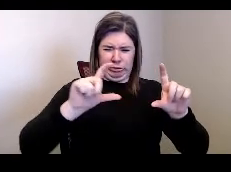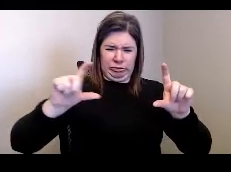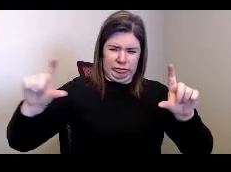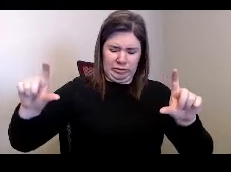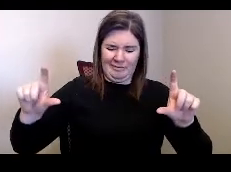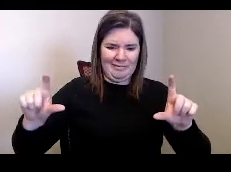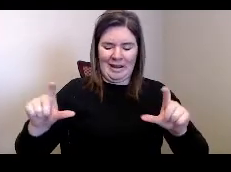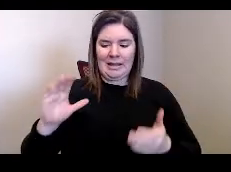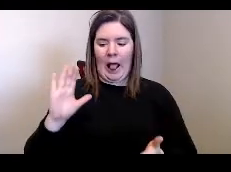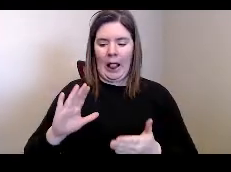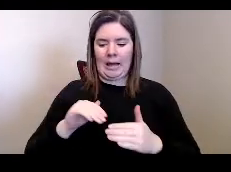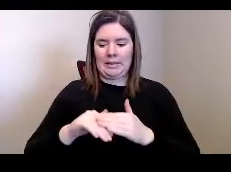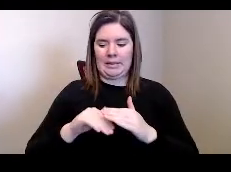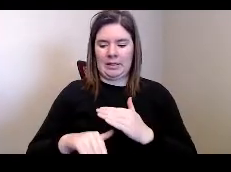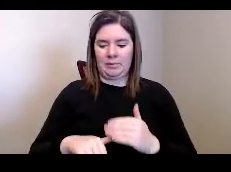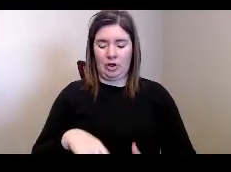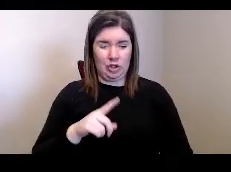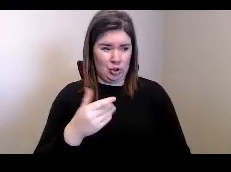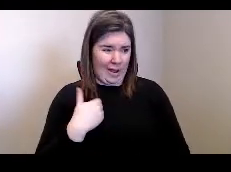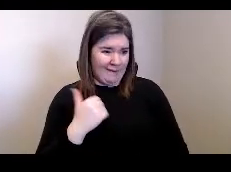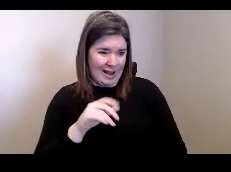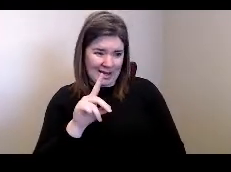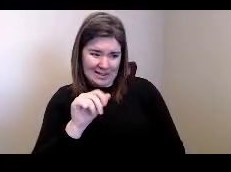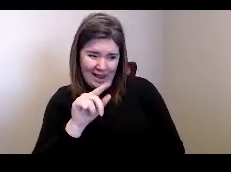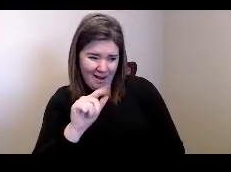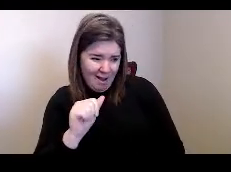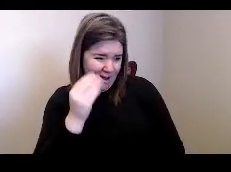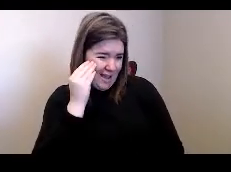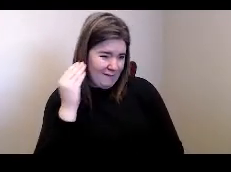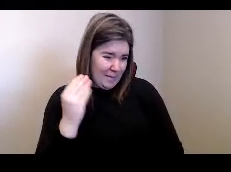is, do you have any data or information on this?